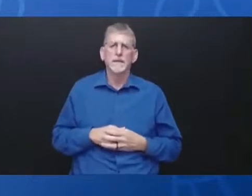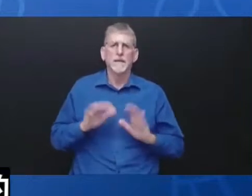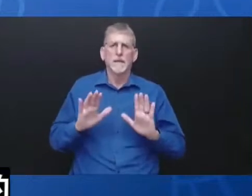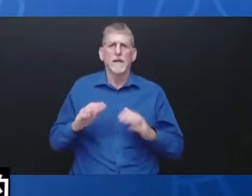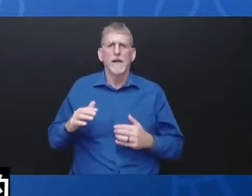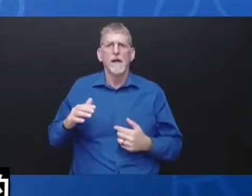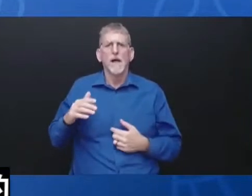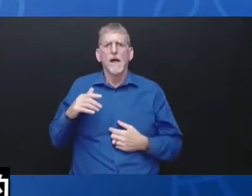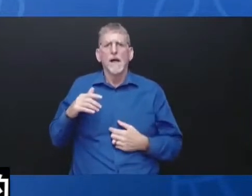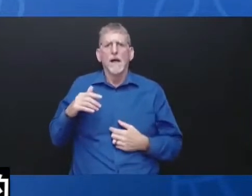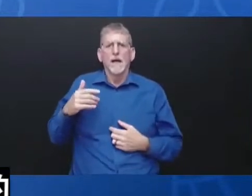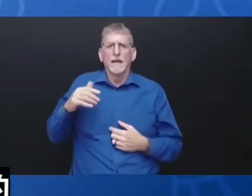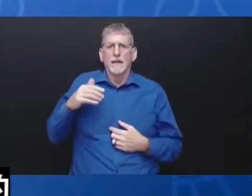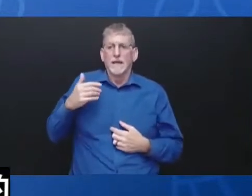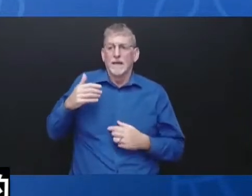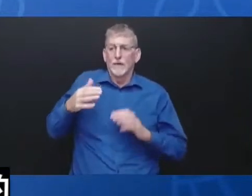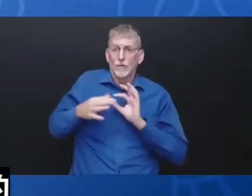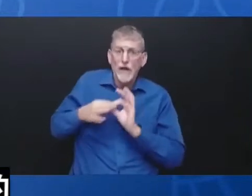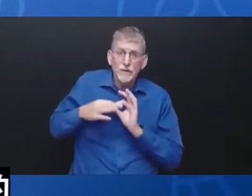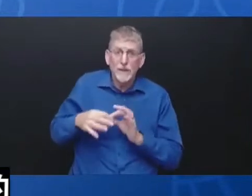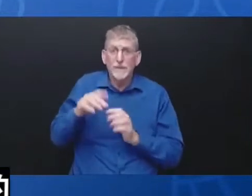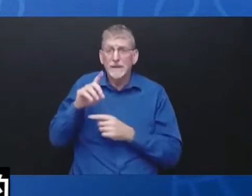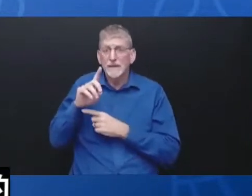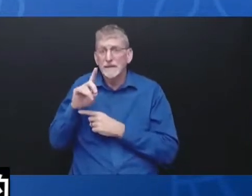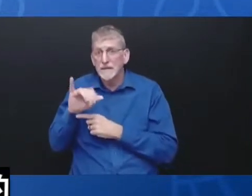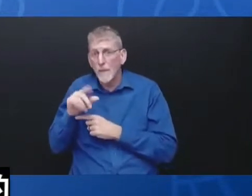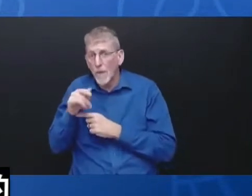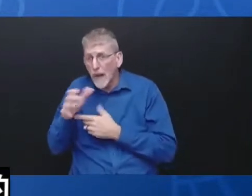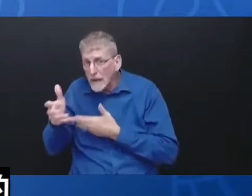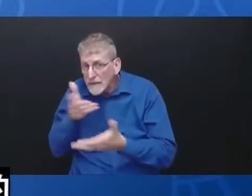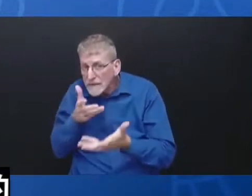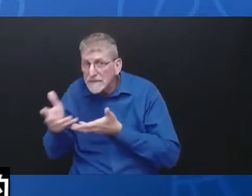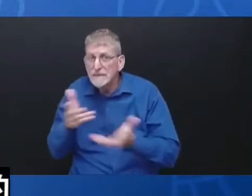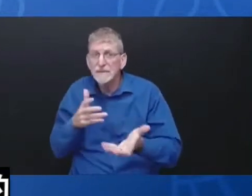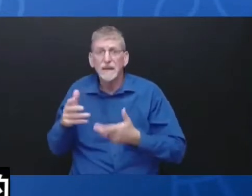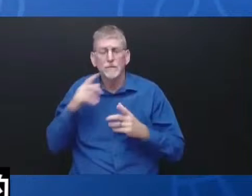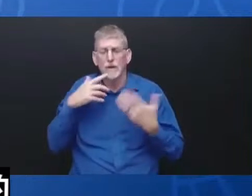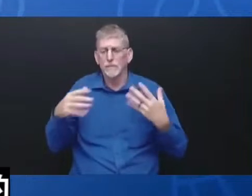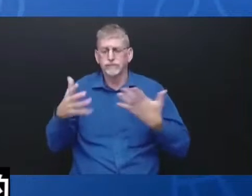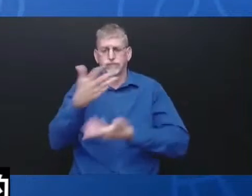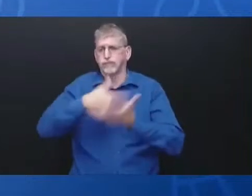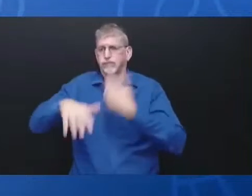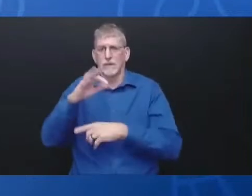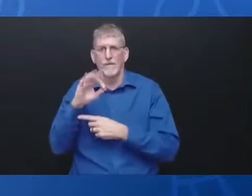fluid and as situational like that one, that's not something I'm going to be able to answer. But